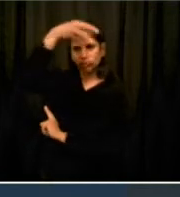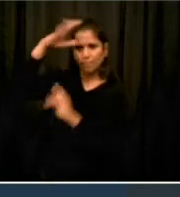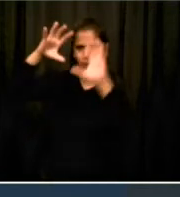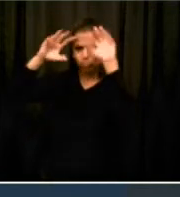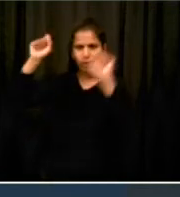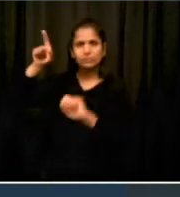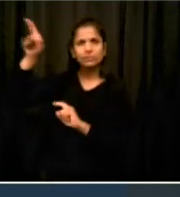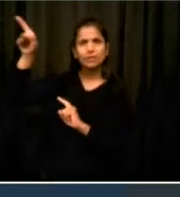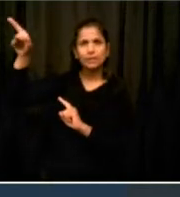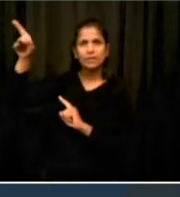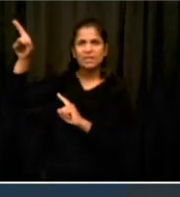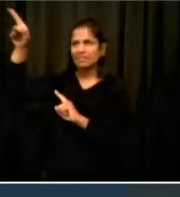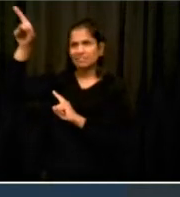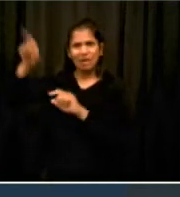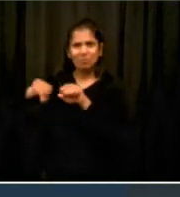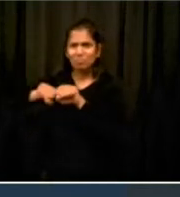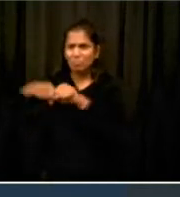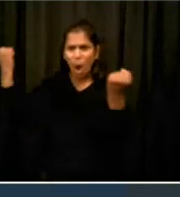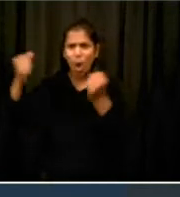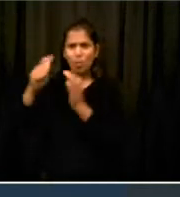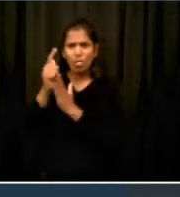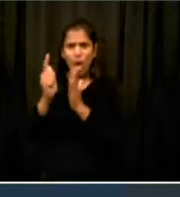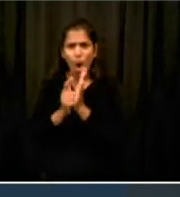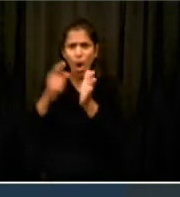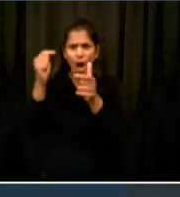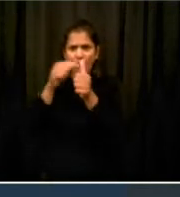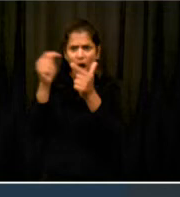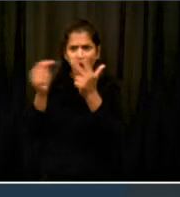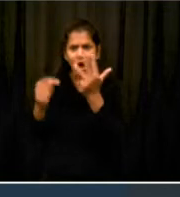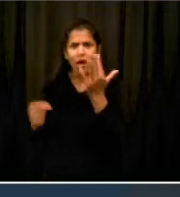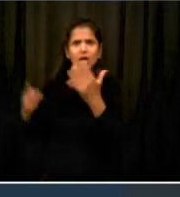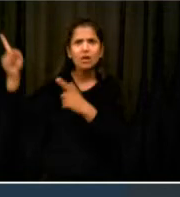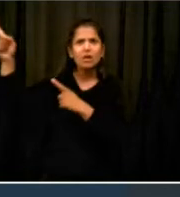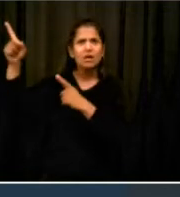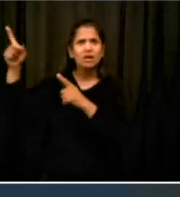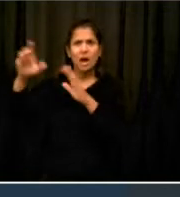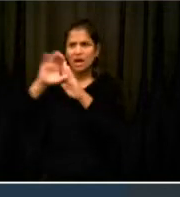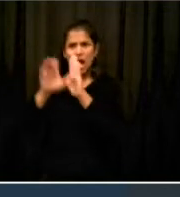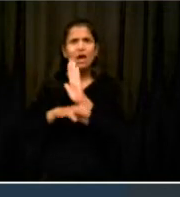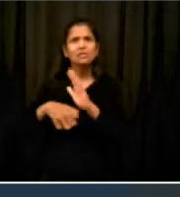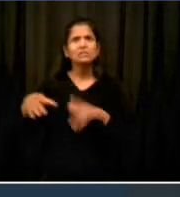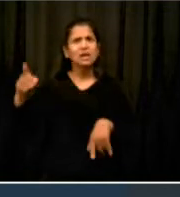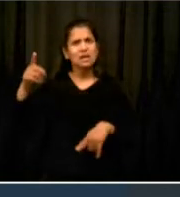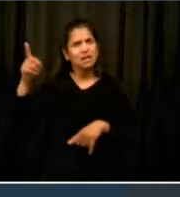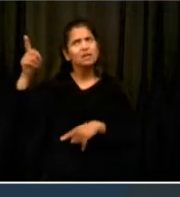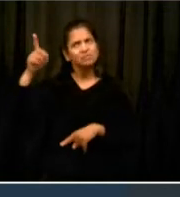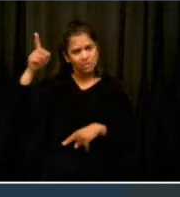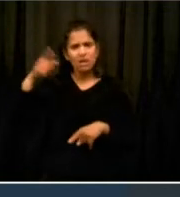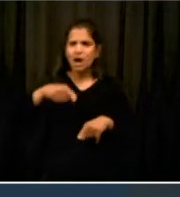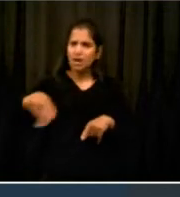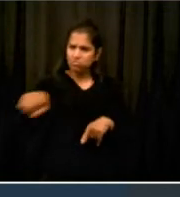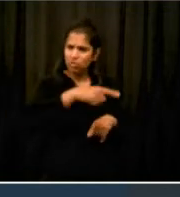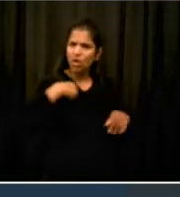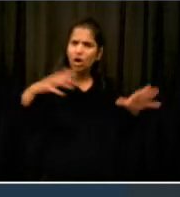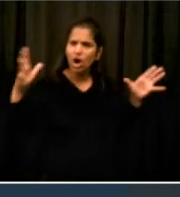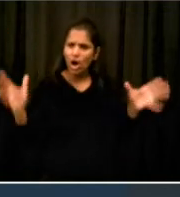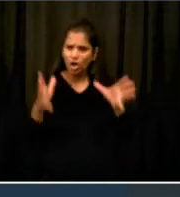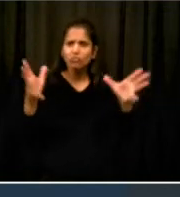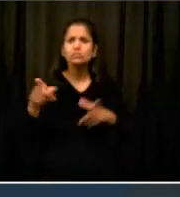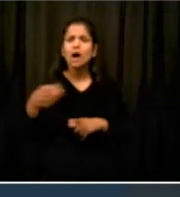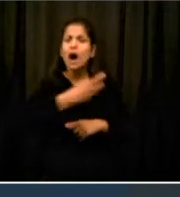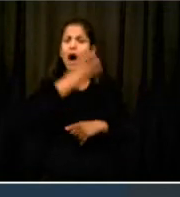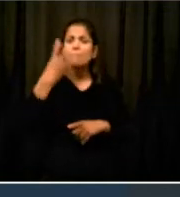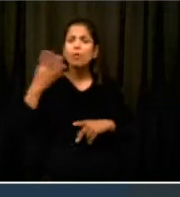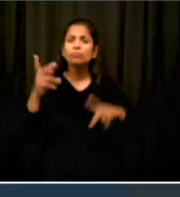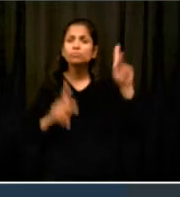need to put a stop to that. But it doesn't really stop there. Most recently this week, Republicans in Congress are seeking to block the